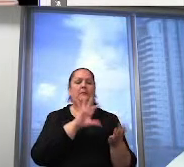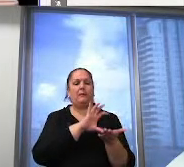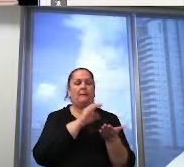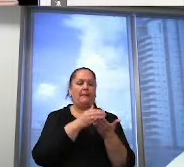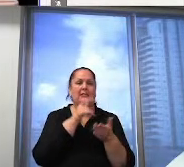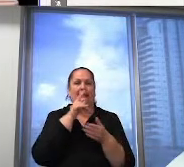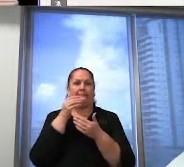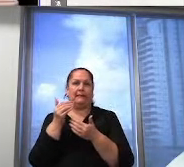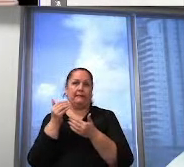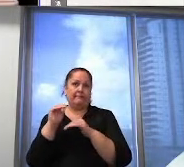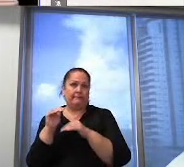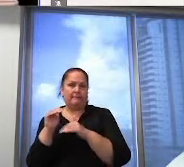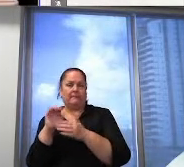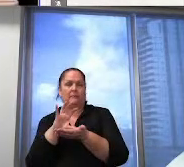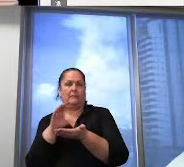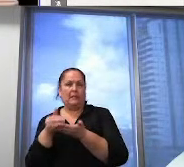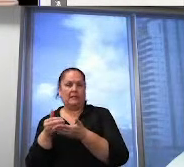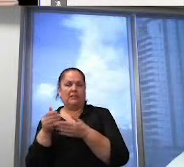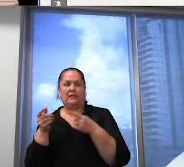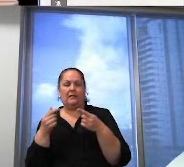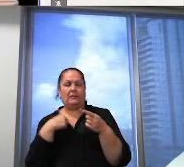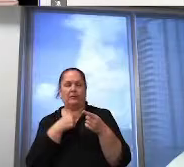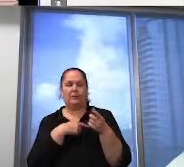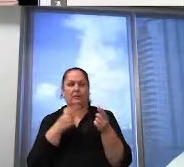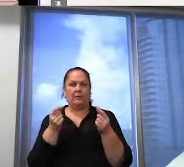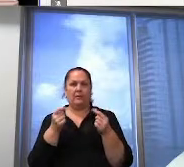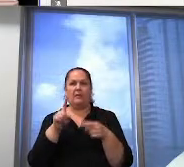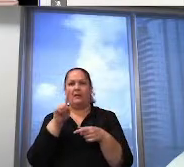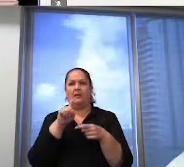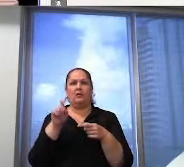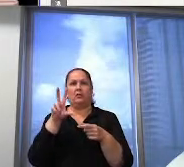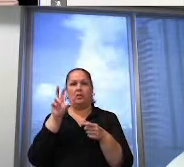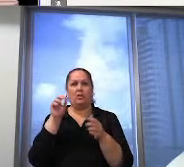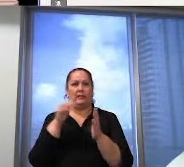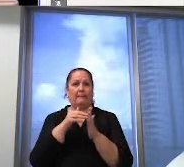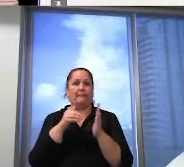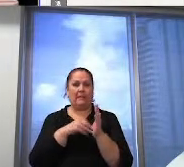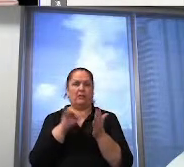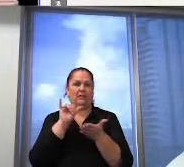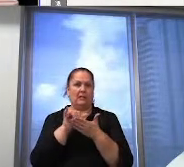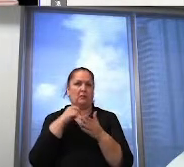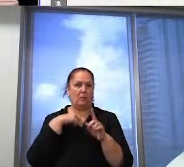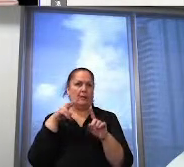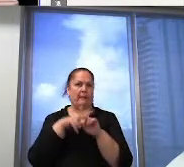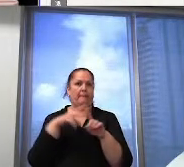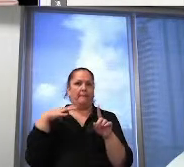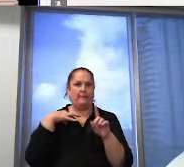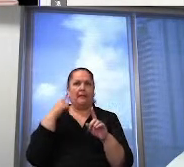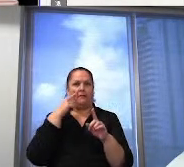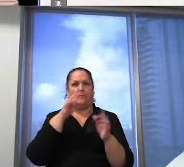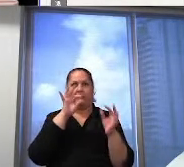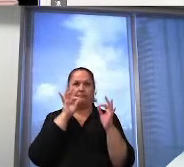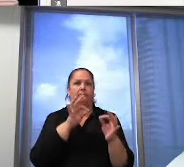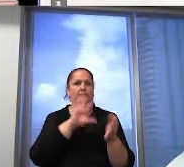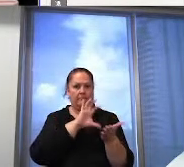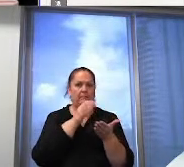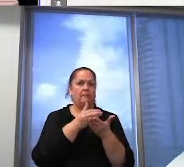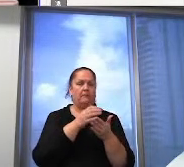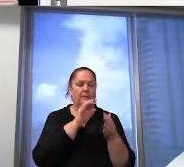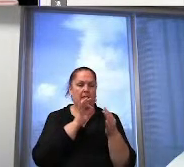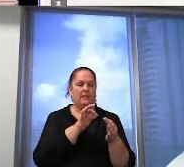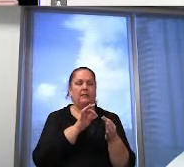optimal and the constrained was, I mentioned the 130 million is what we've applied for in the